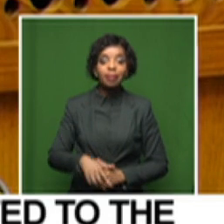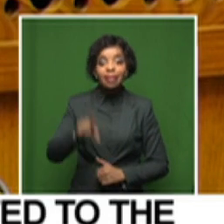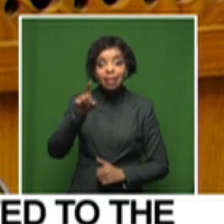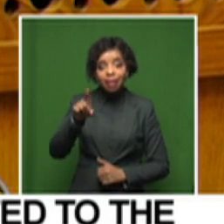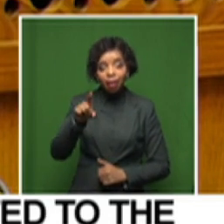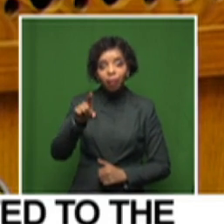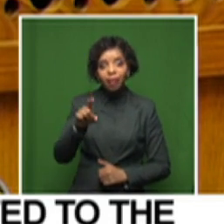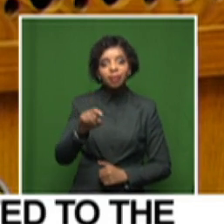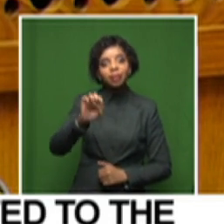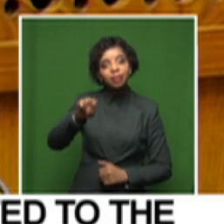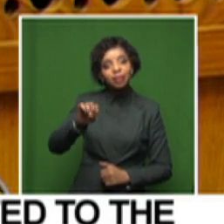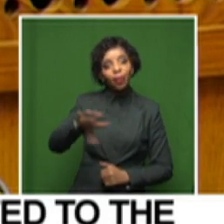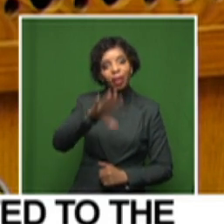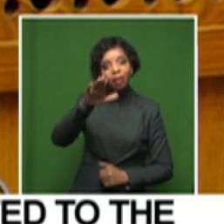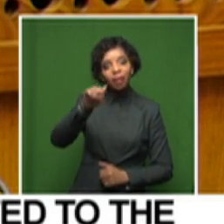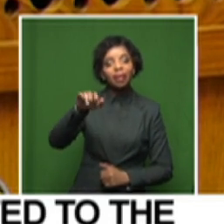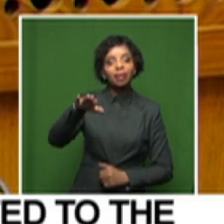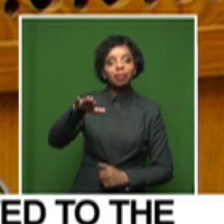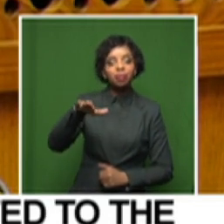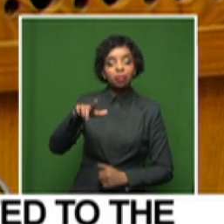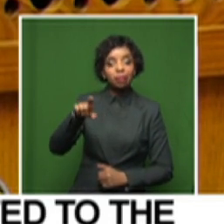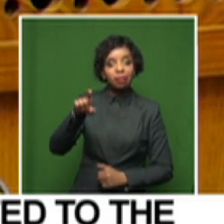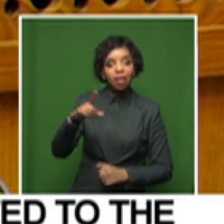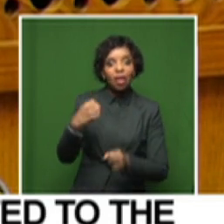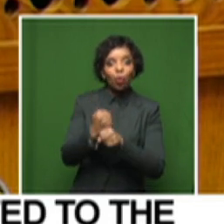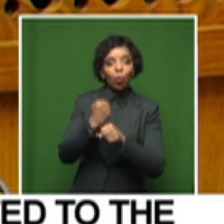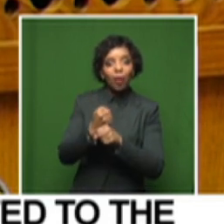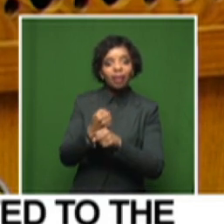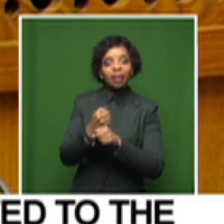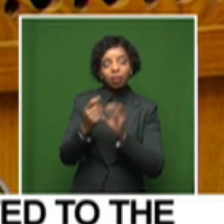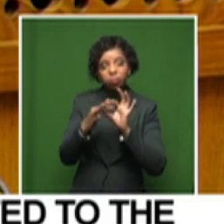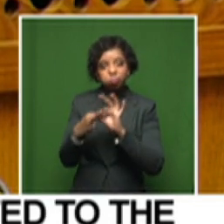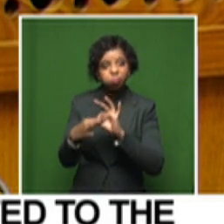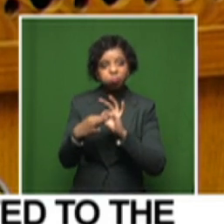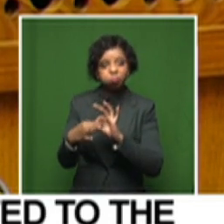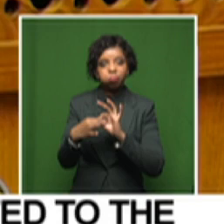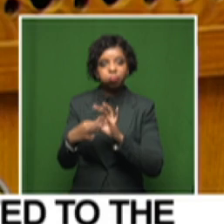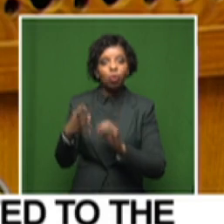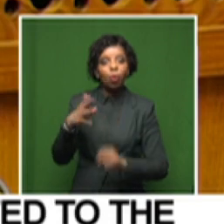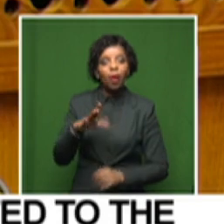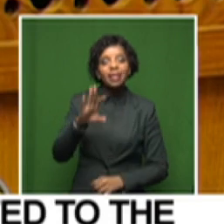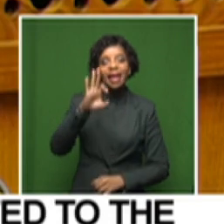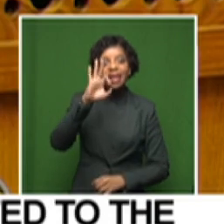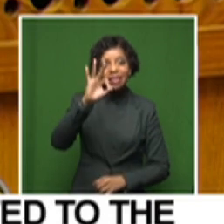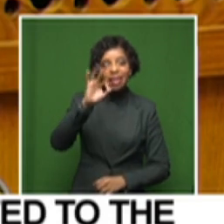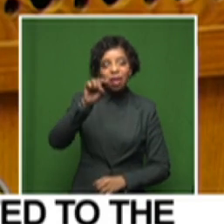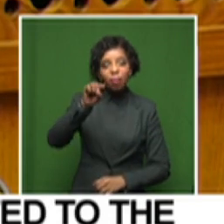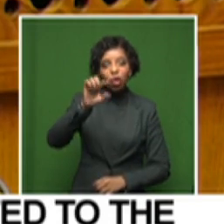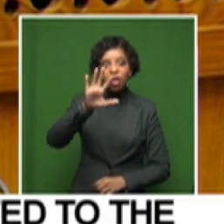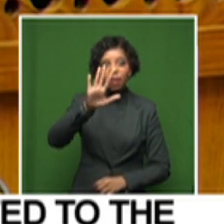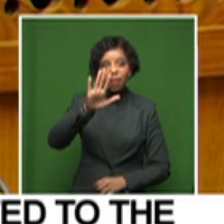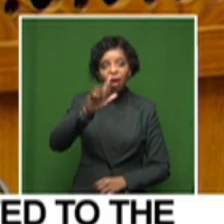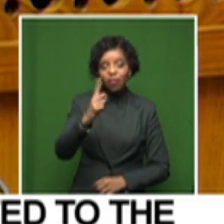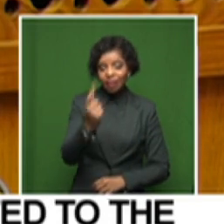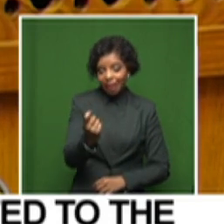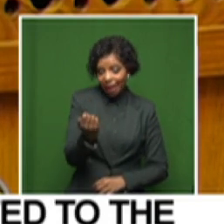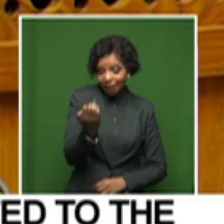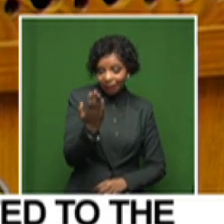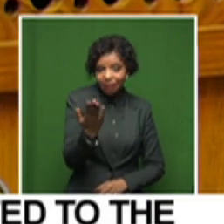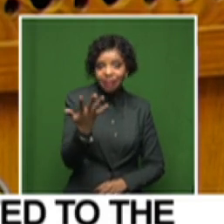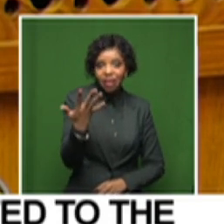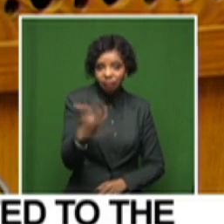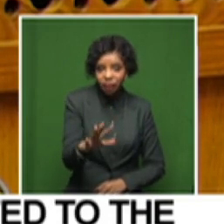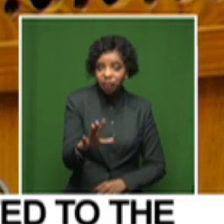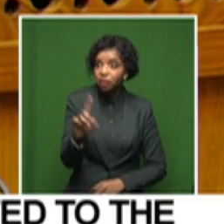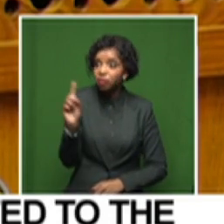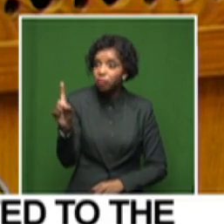agencies to evaluate 3.5 billion rand worth of tenders which were awarded to